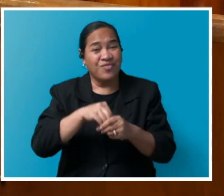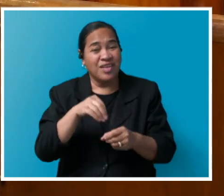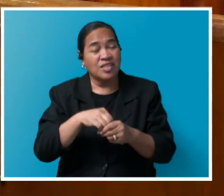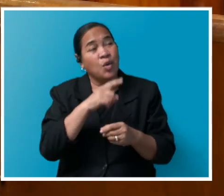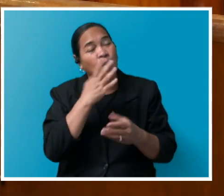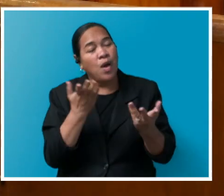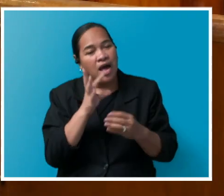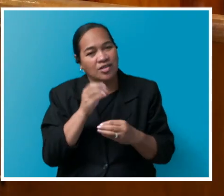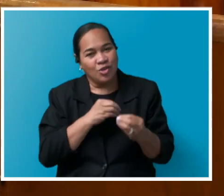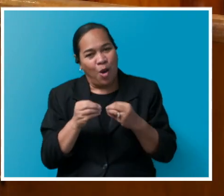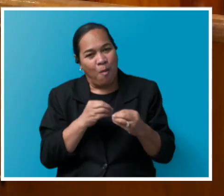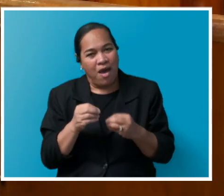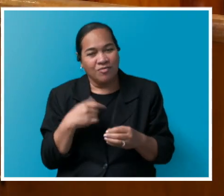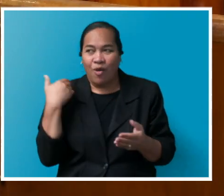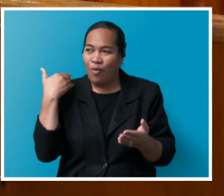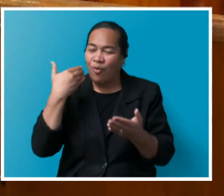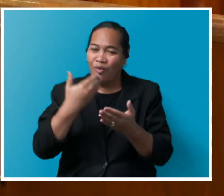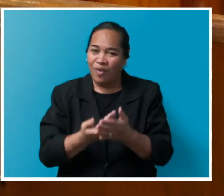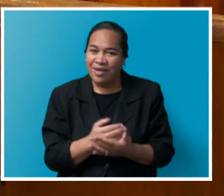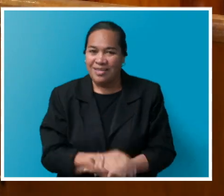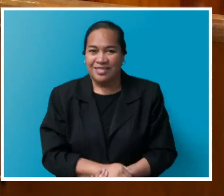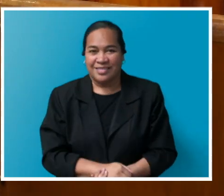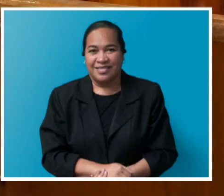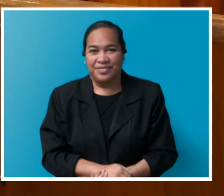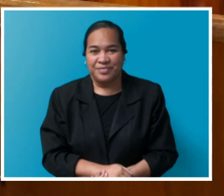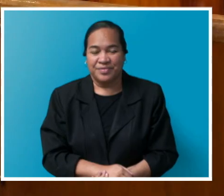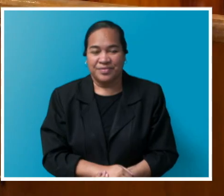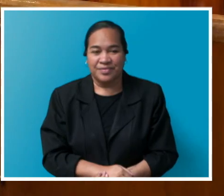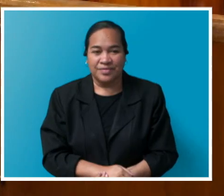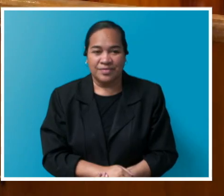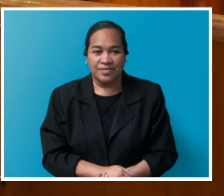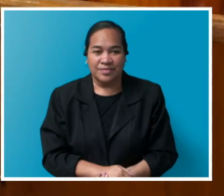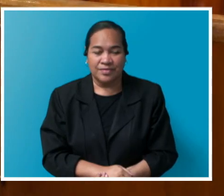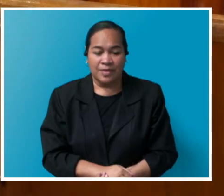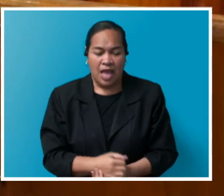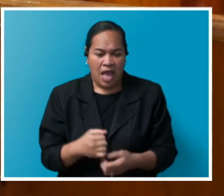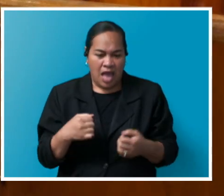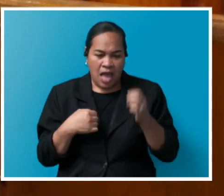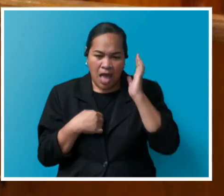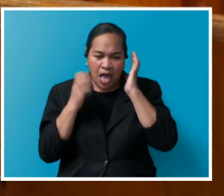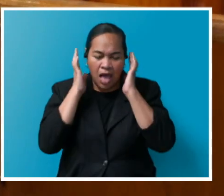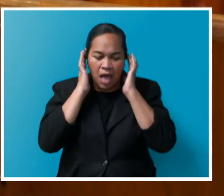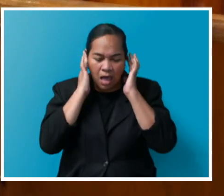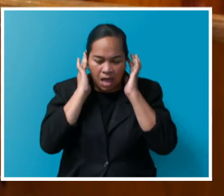Solomon Islands since that. But our association goes further back.